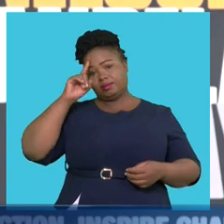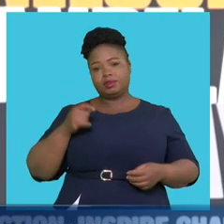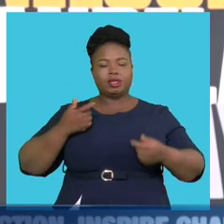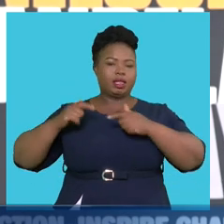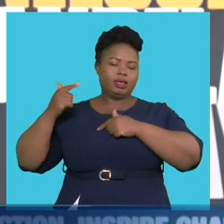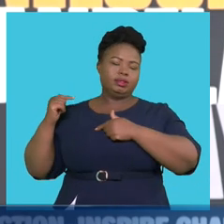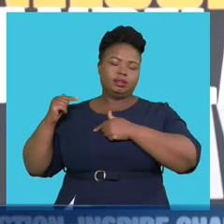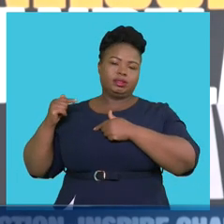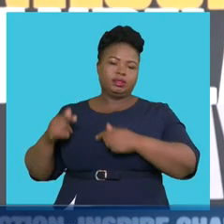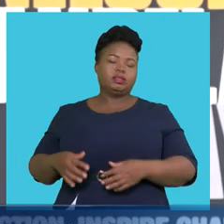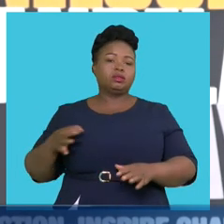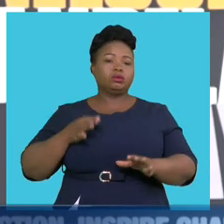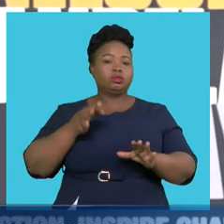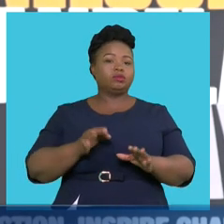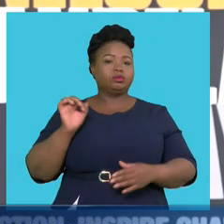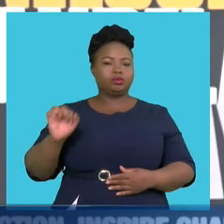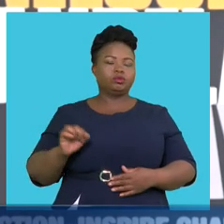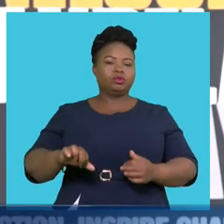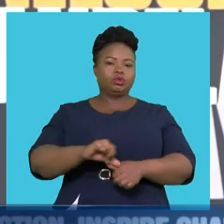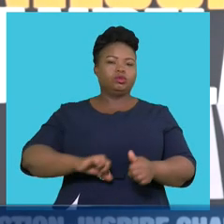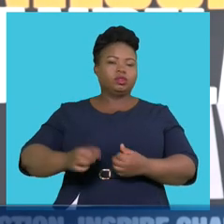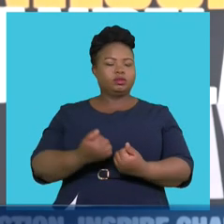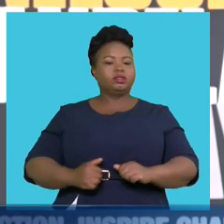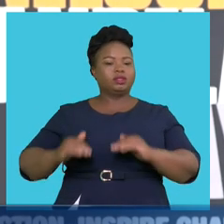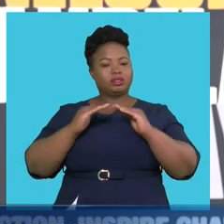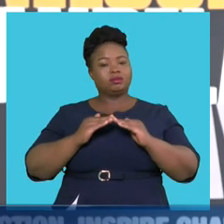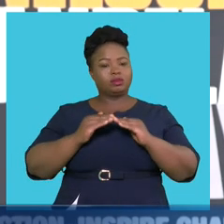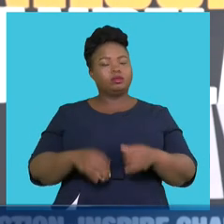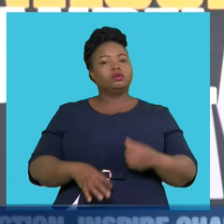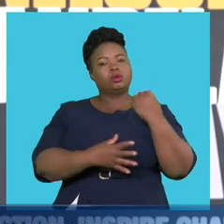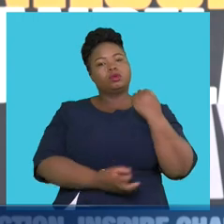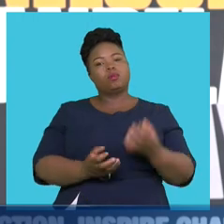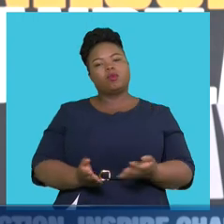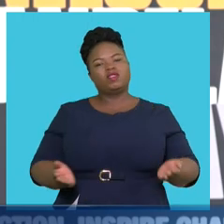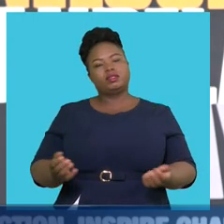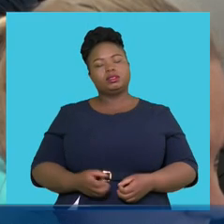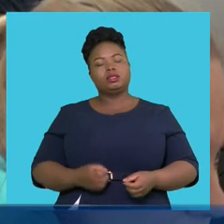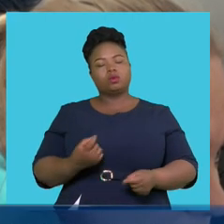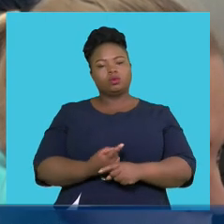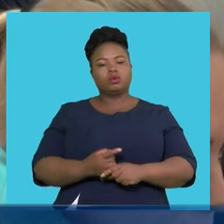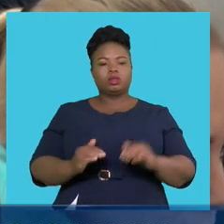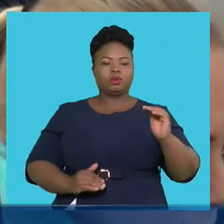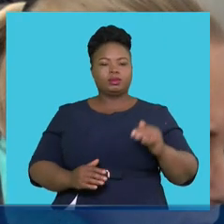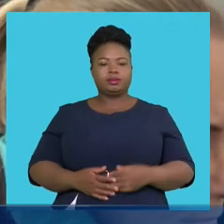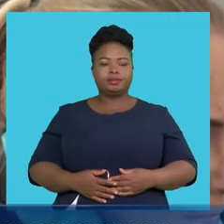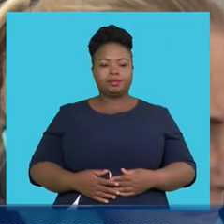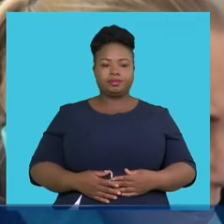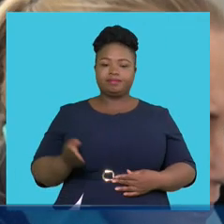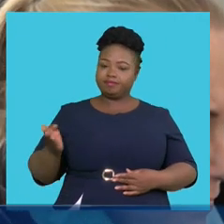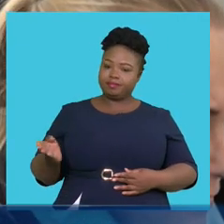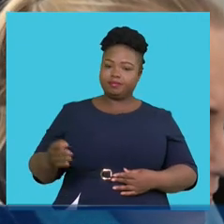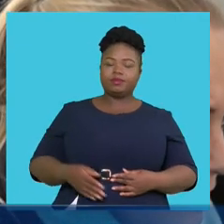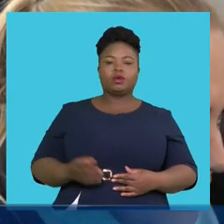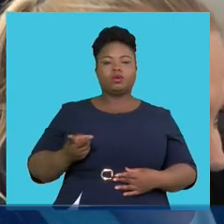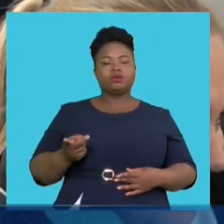legacy and his contribution to social justice, combating poverty as well as inequity. Kusenjalo ovela